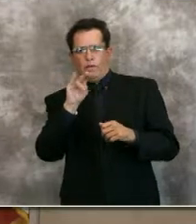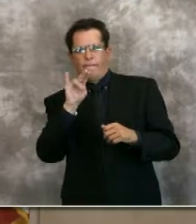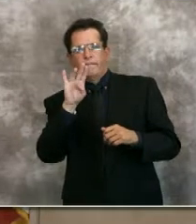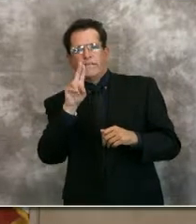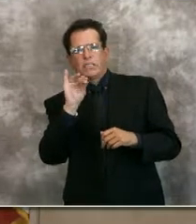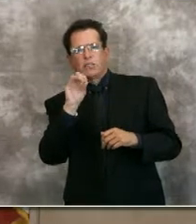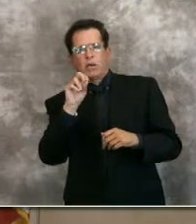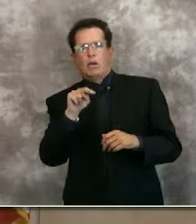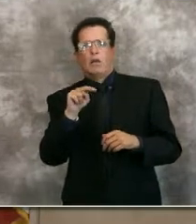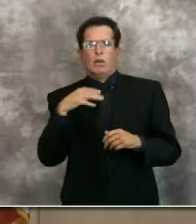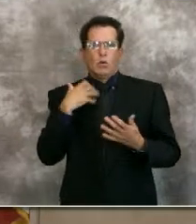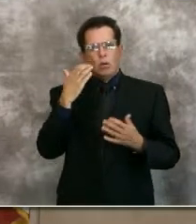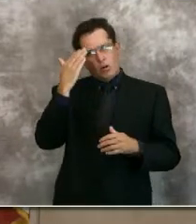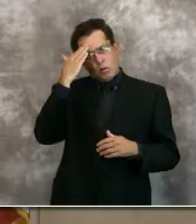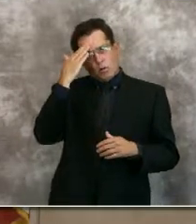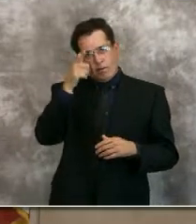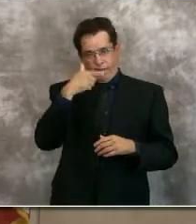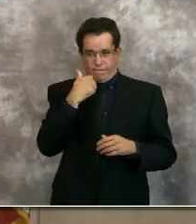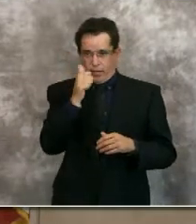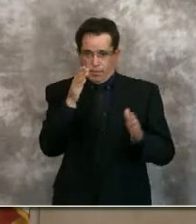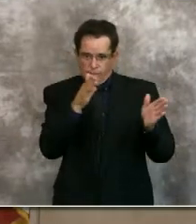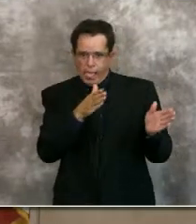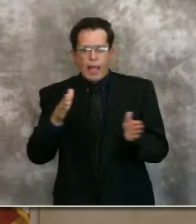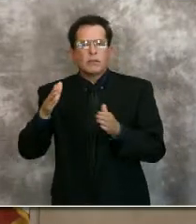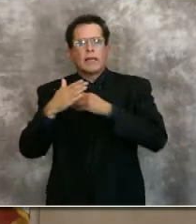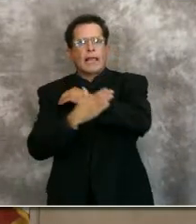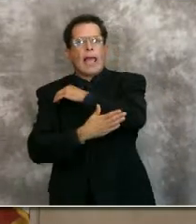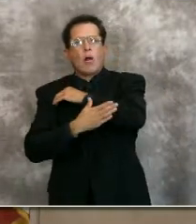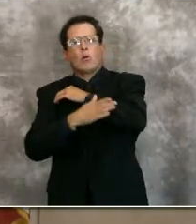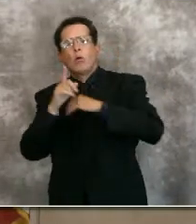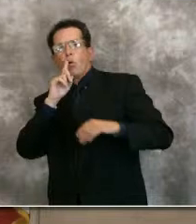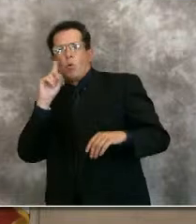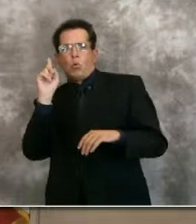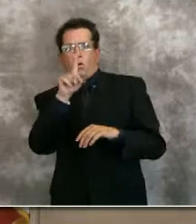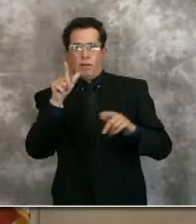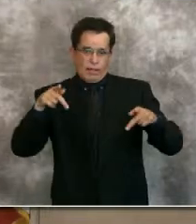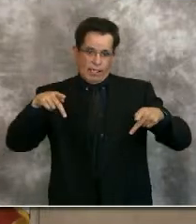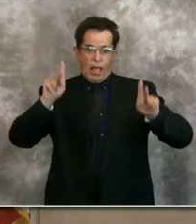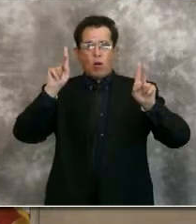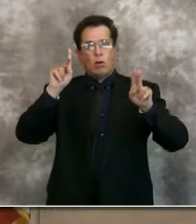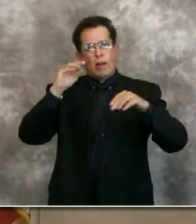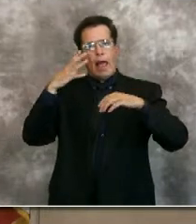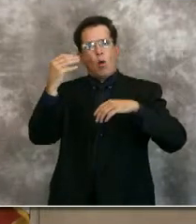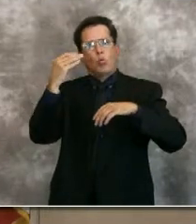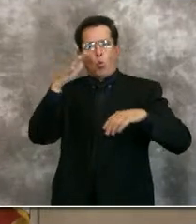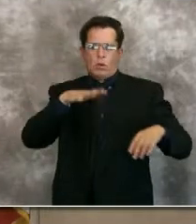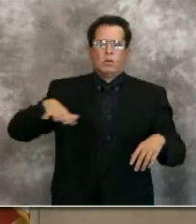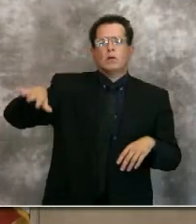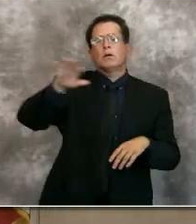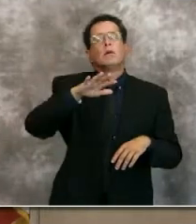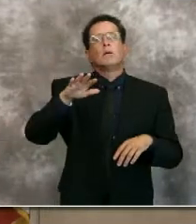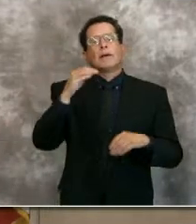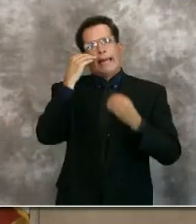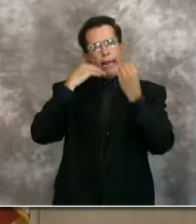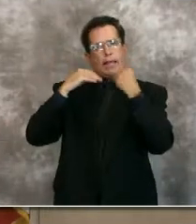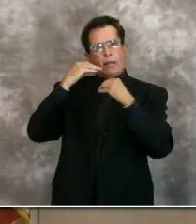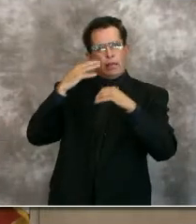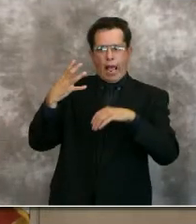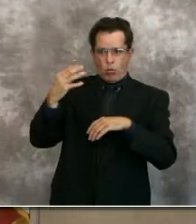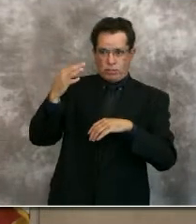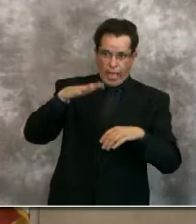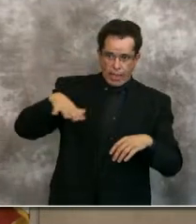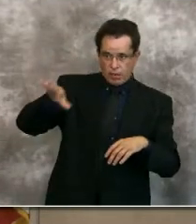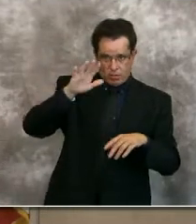Just wanted to know if there are plans on adopting a countywide order that will allow outdoor dining on sidewalks and private parking lots, or will